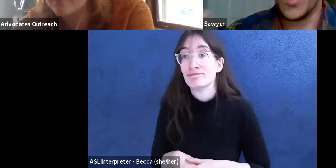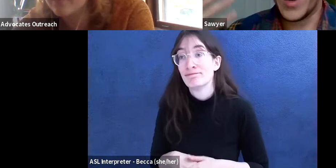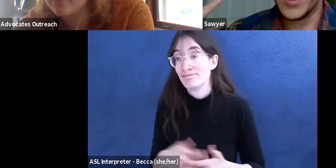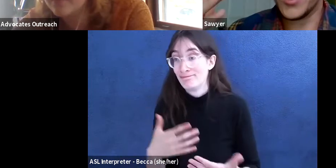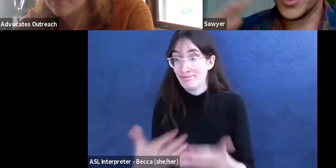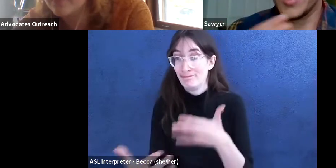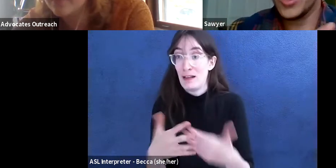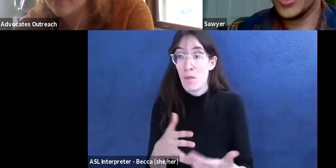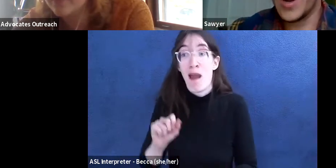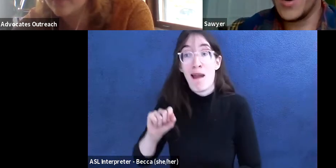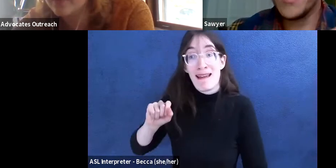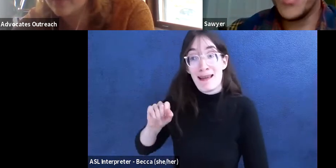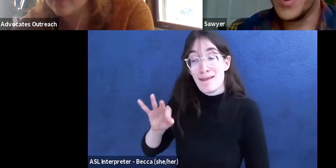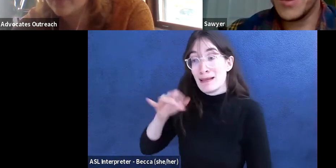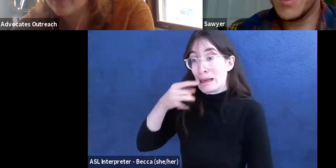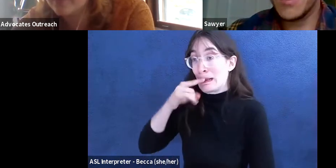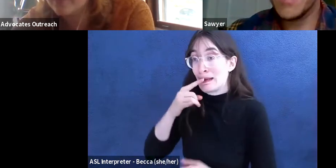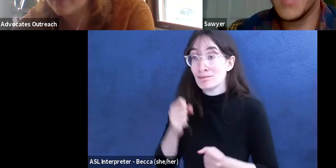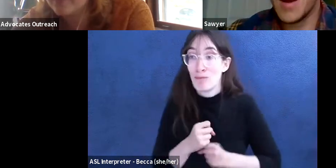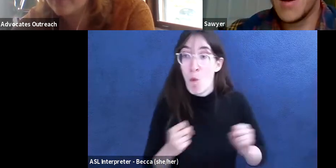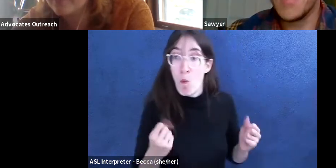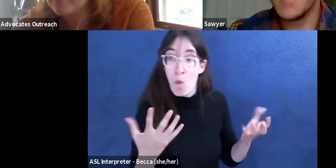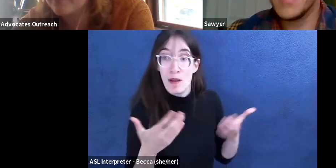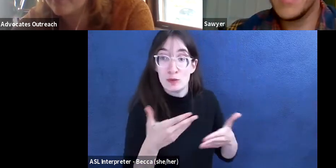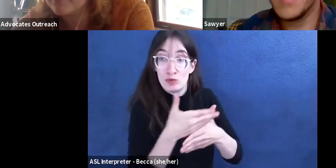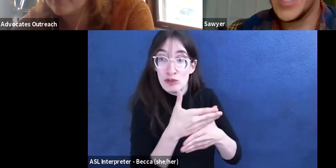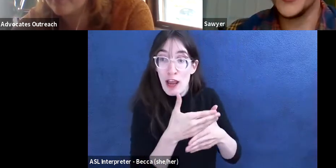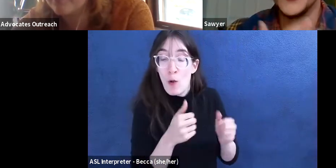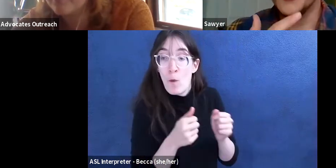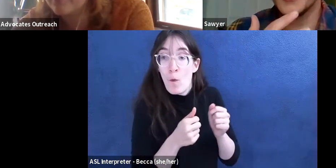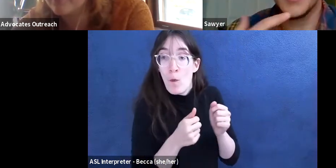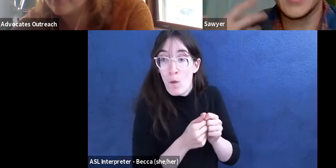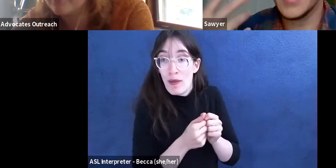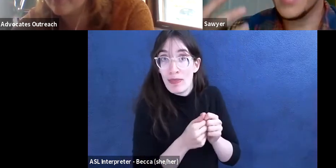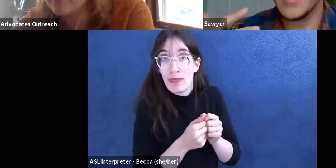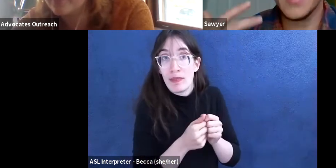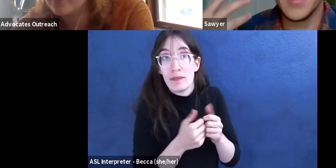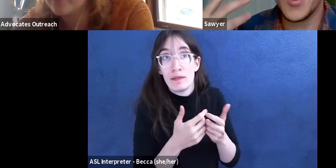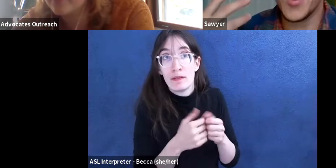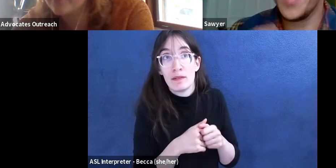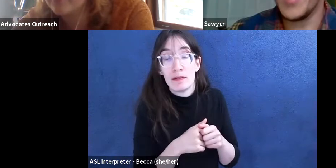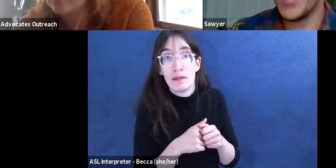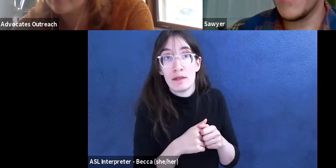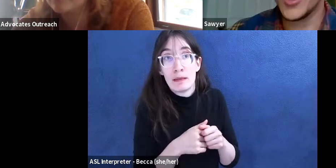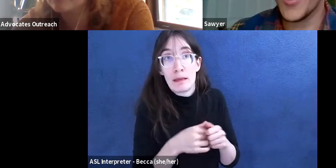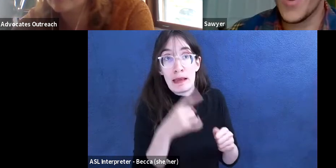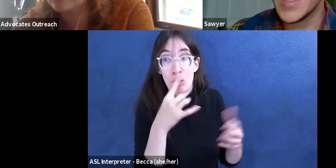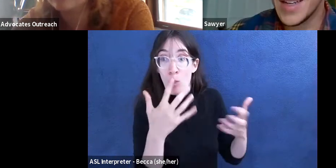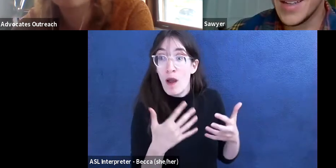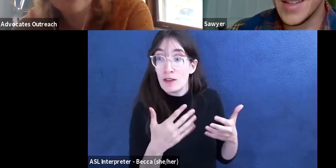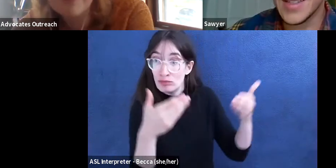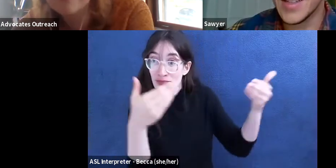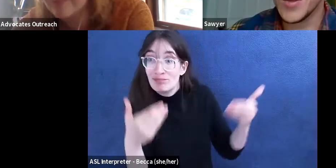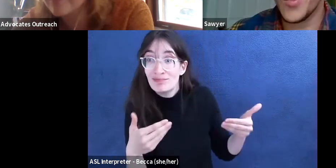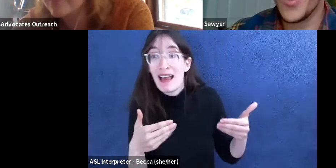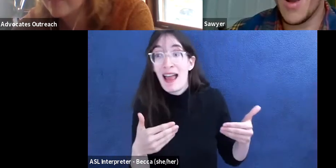And it has just a very like accessible way of explaining like